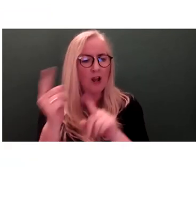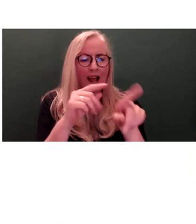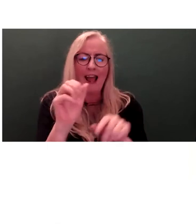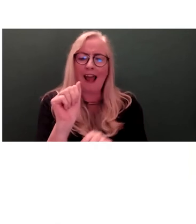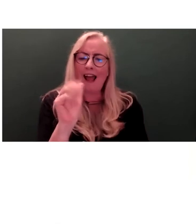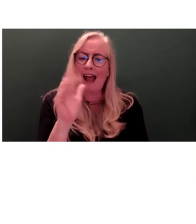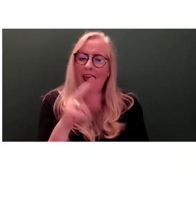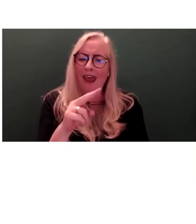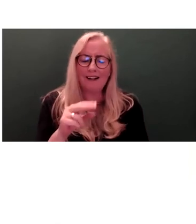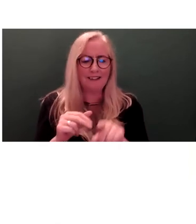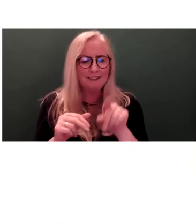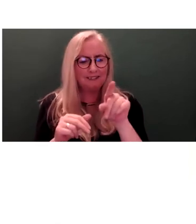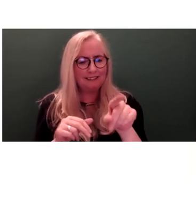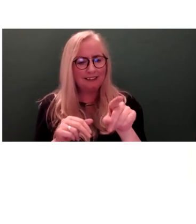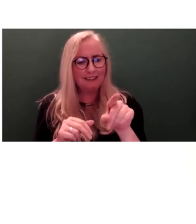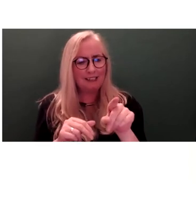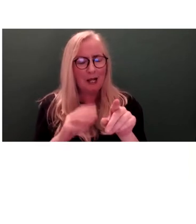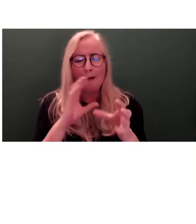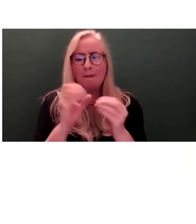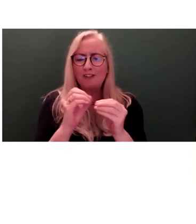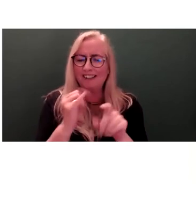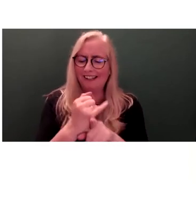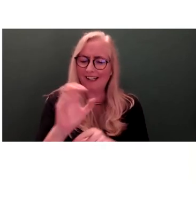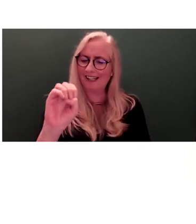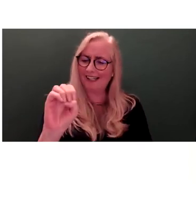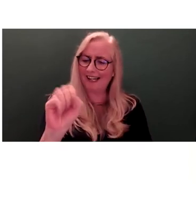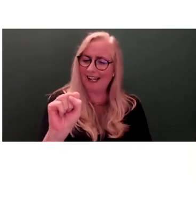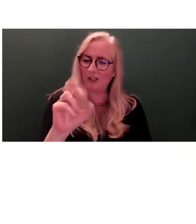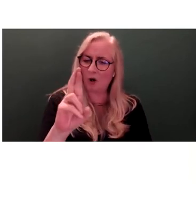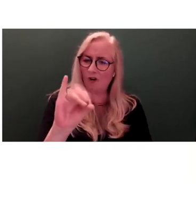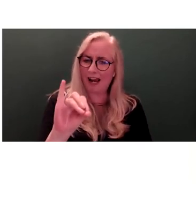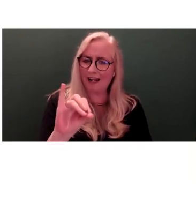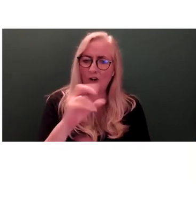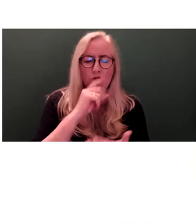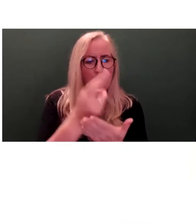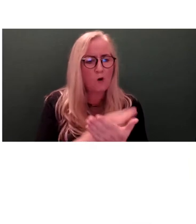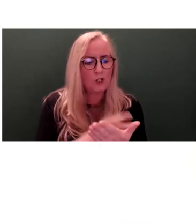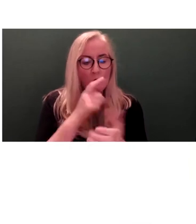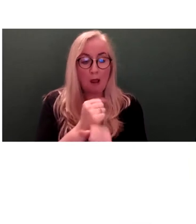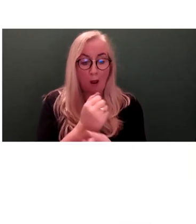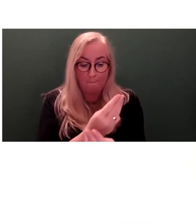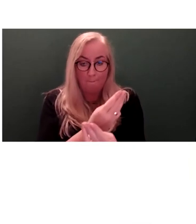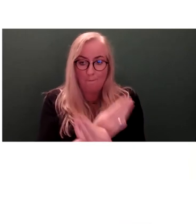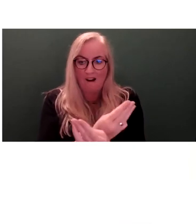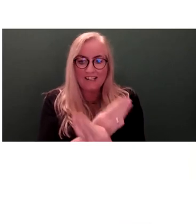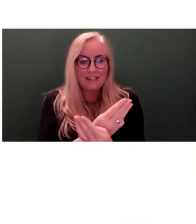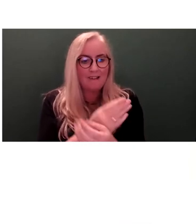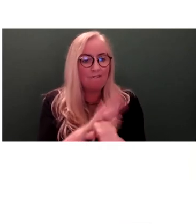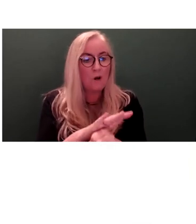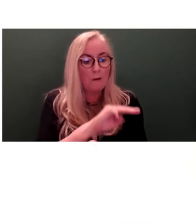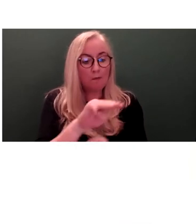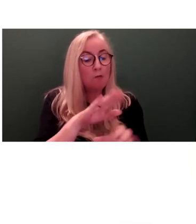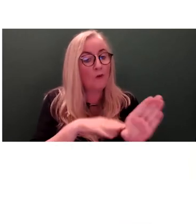by the point, it's in the ESRI report, but it was also one you chose to highlight about the poverty levels for people with